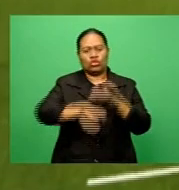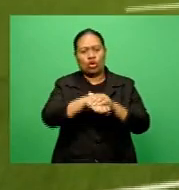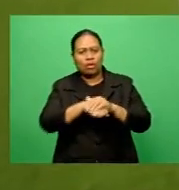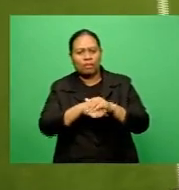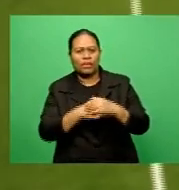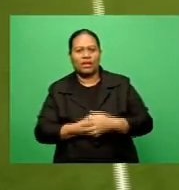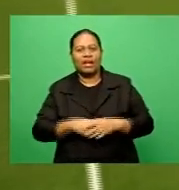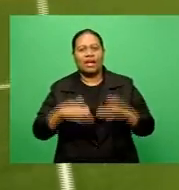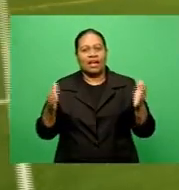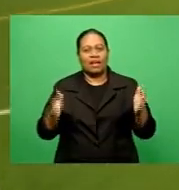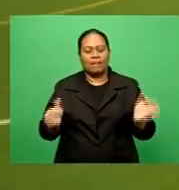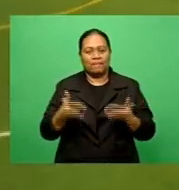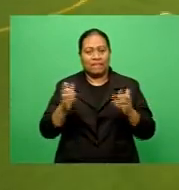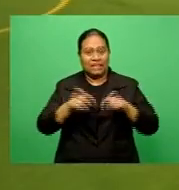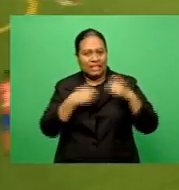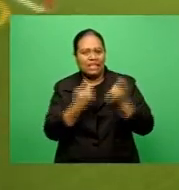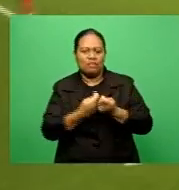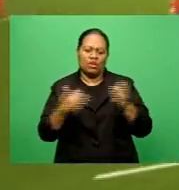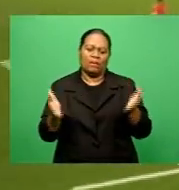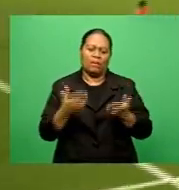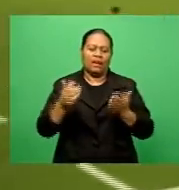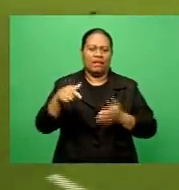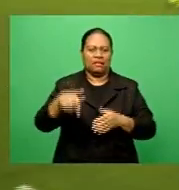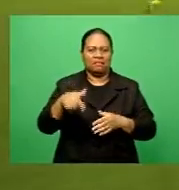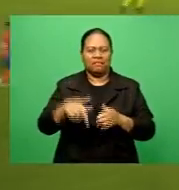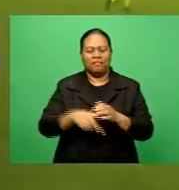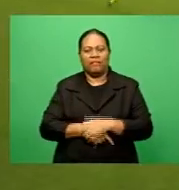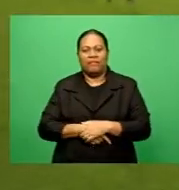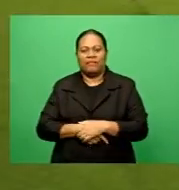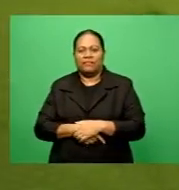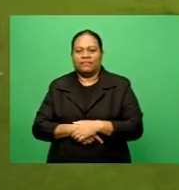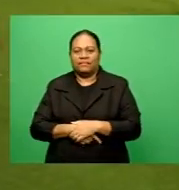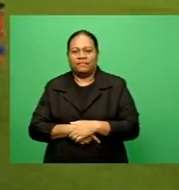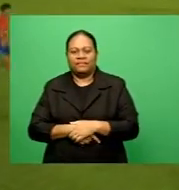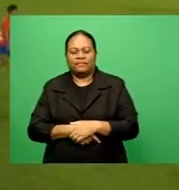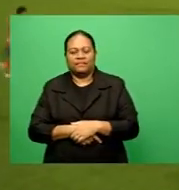Fiji if the negotiations are